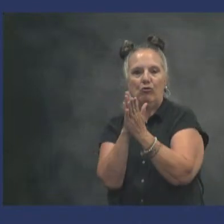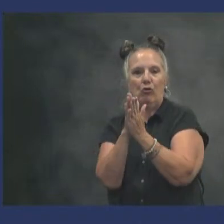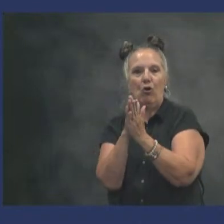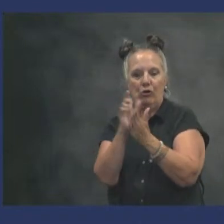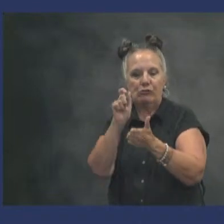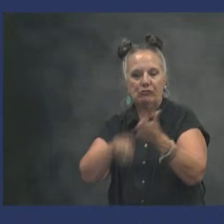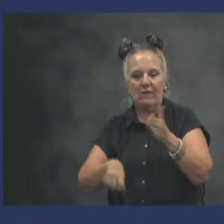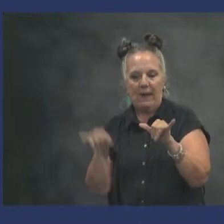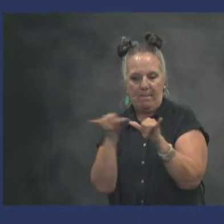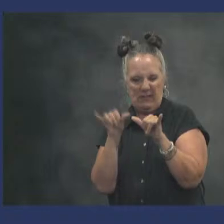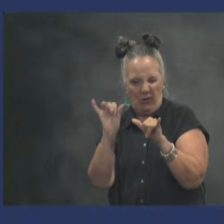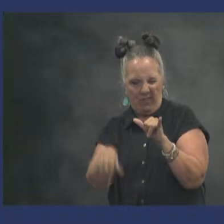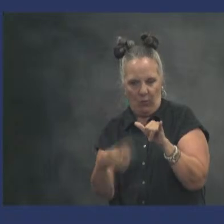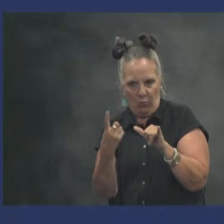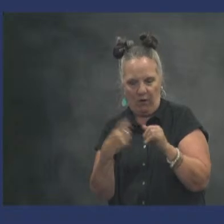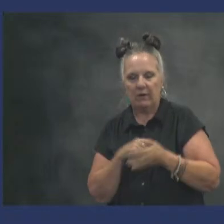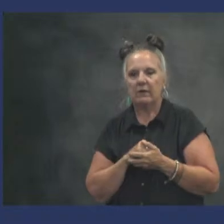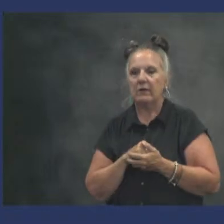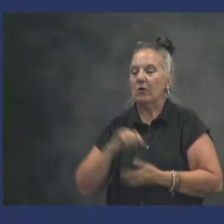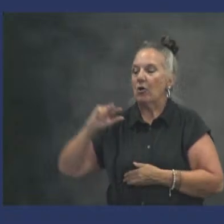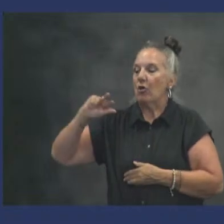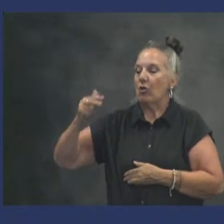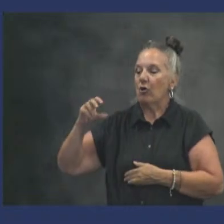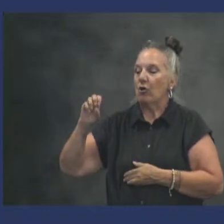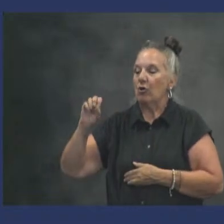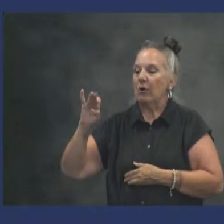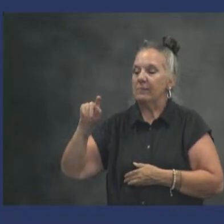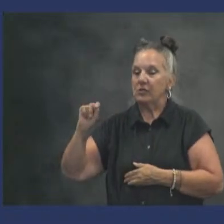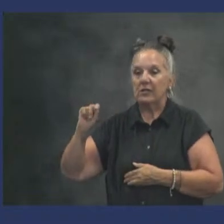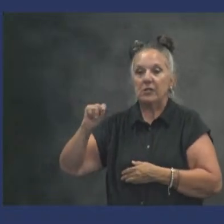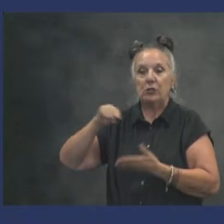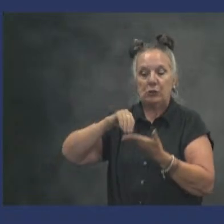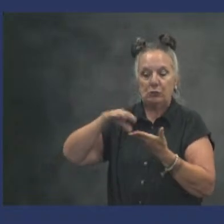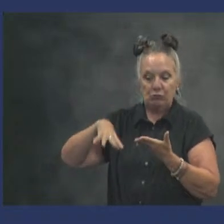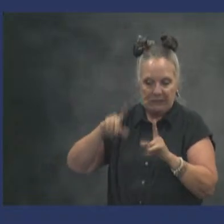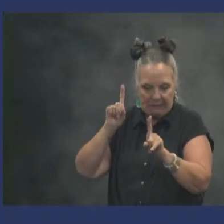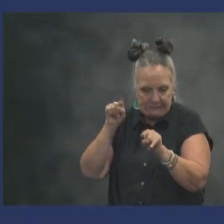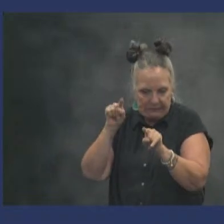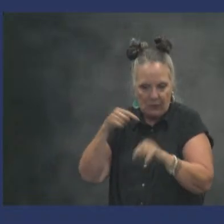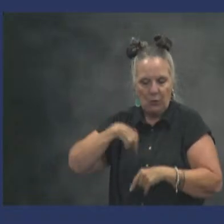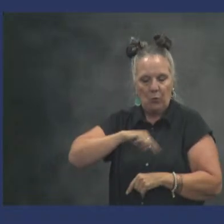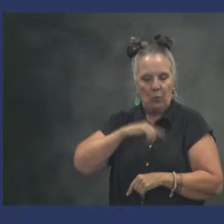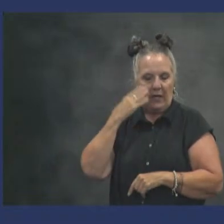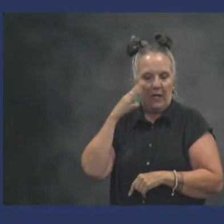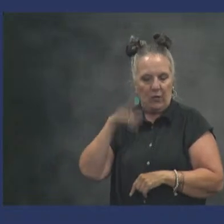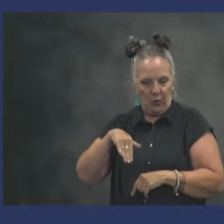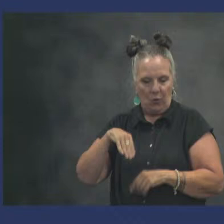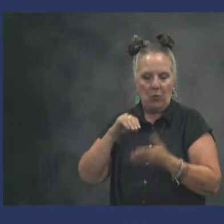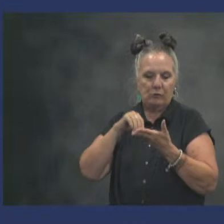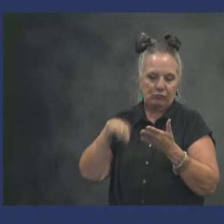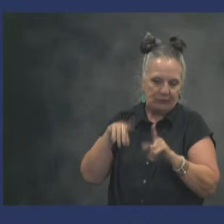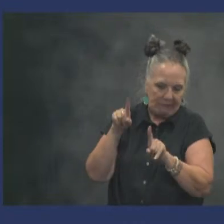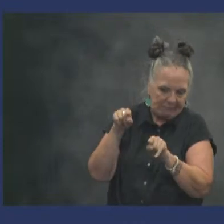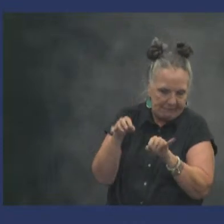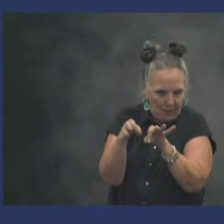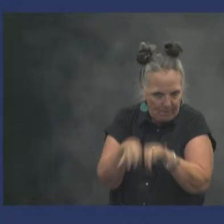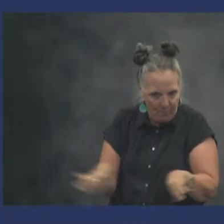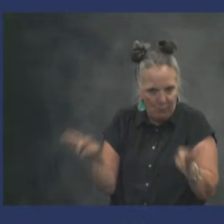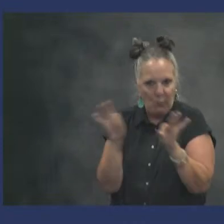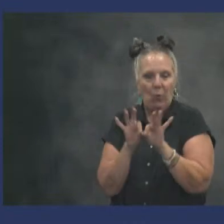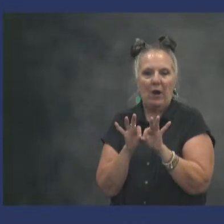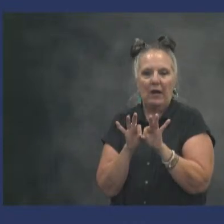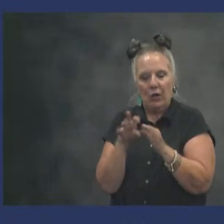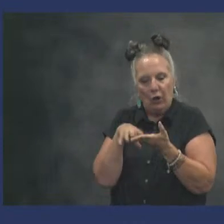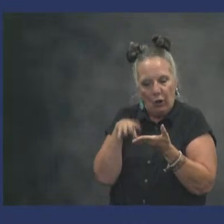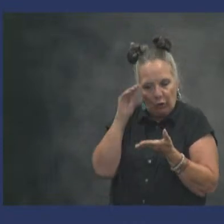measure that one. The third objective is around student attendance. We know that student attendance is important